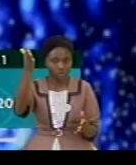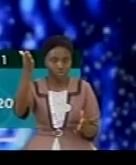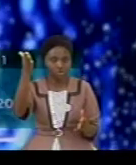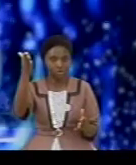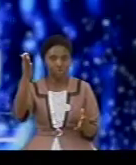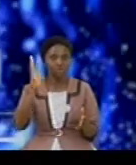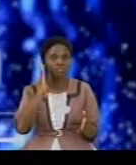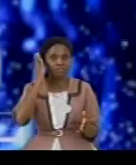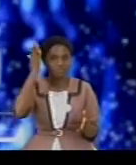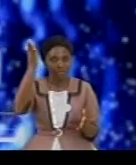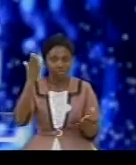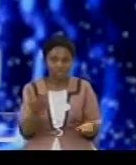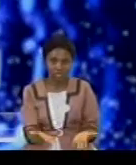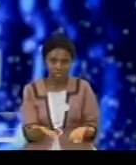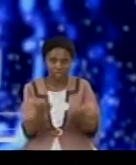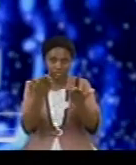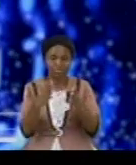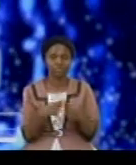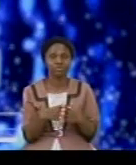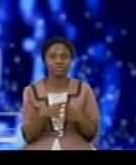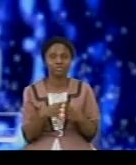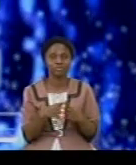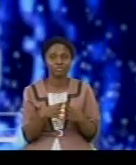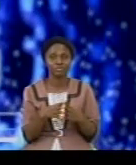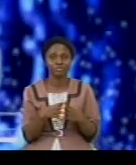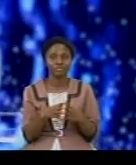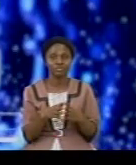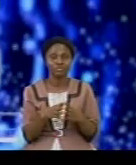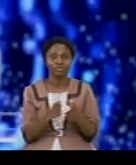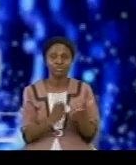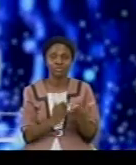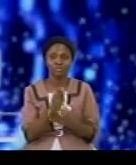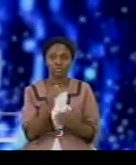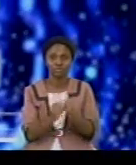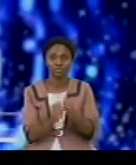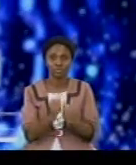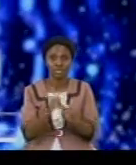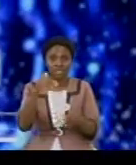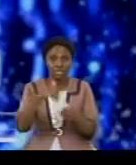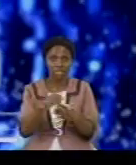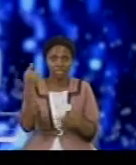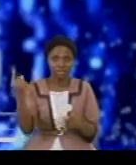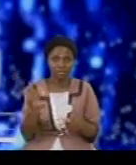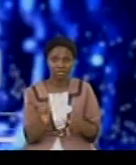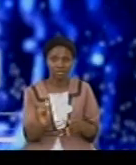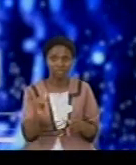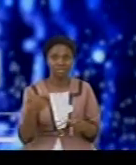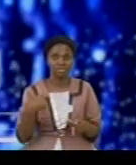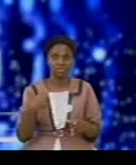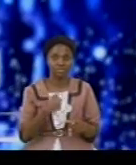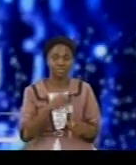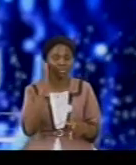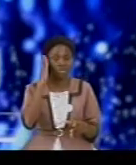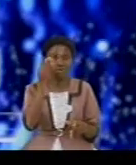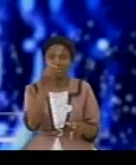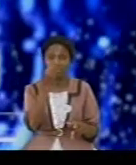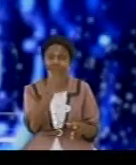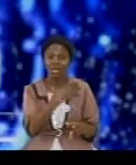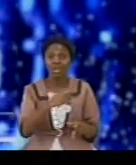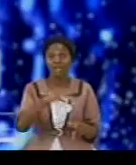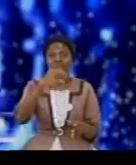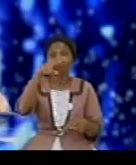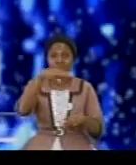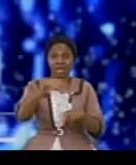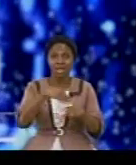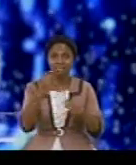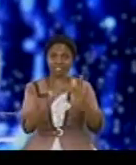Future exaltation, whereby in eternity we shall eat and drink at the Lord's table